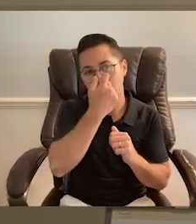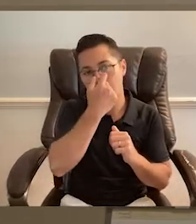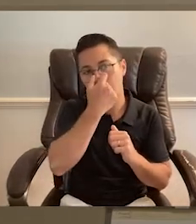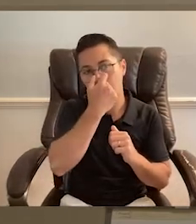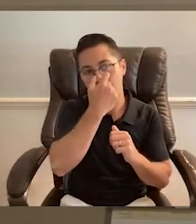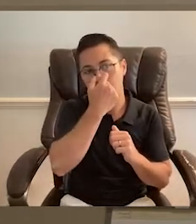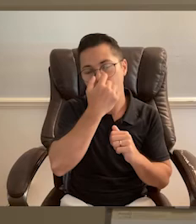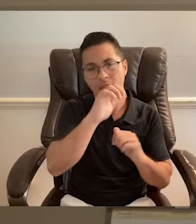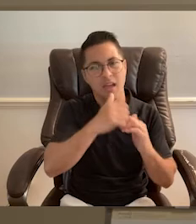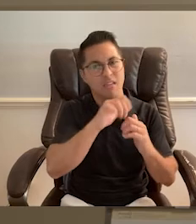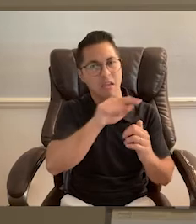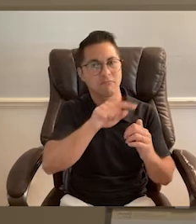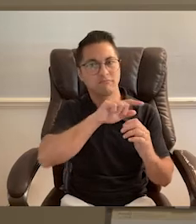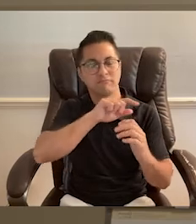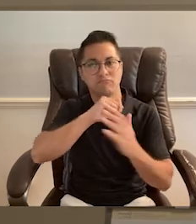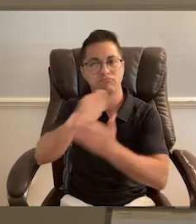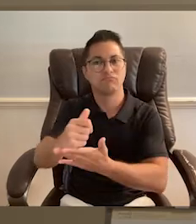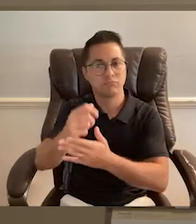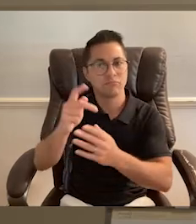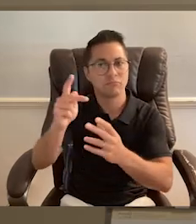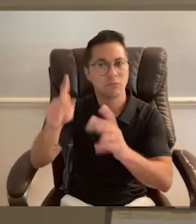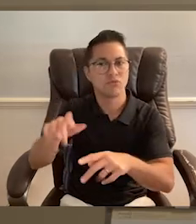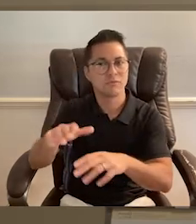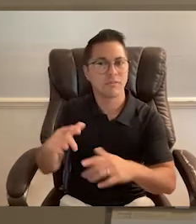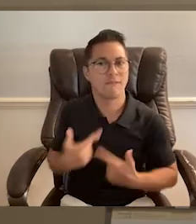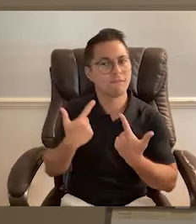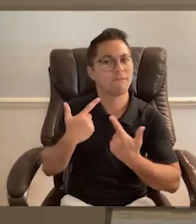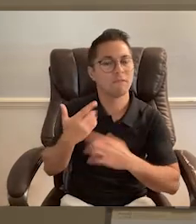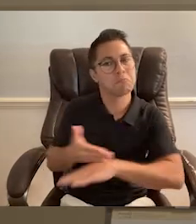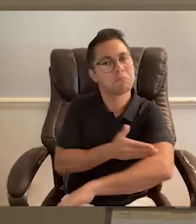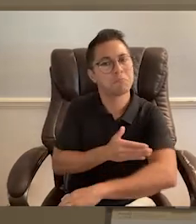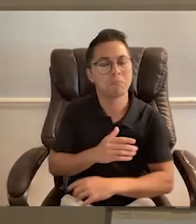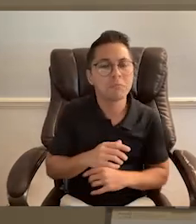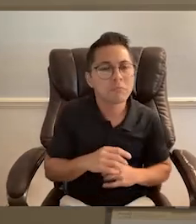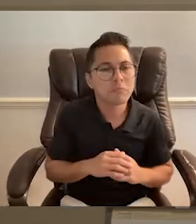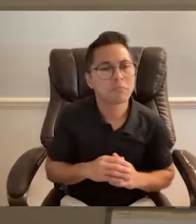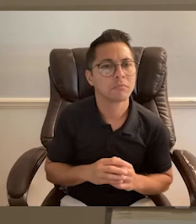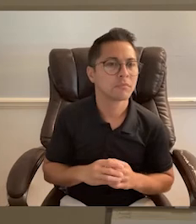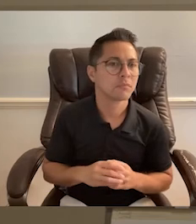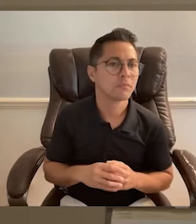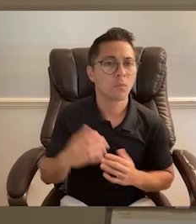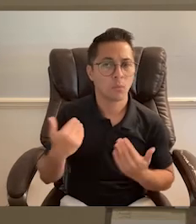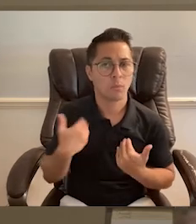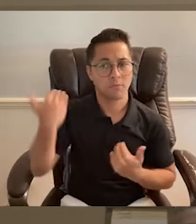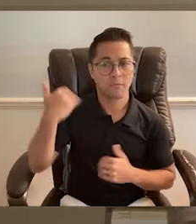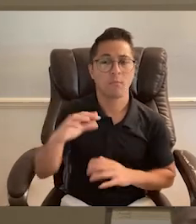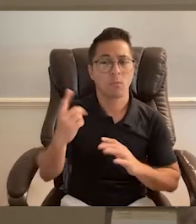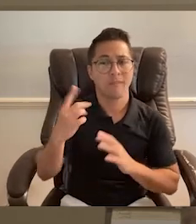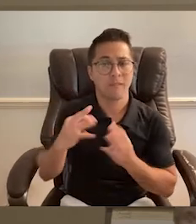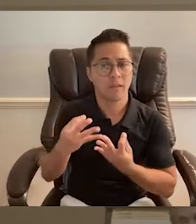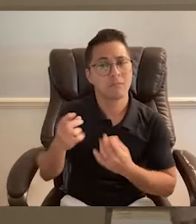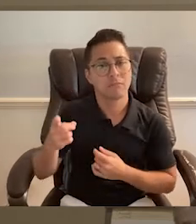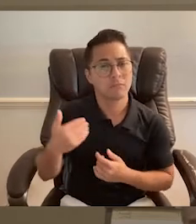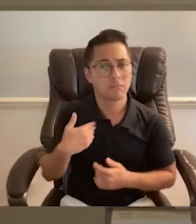extremity, they were actually able to install a braking system. And you can see him smiling. I always tell people I have to update this slide because